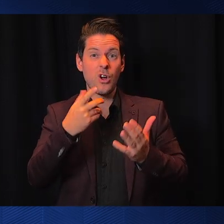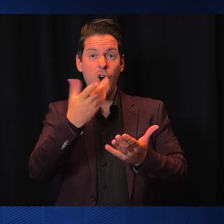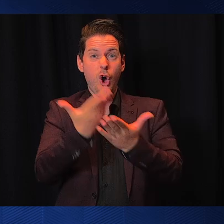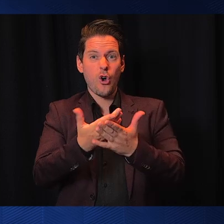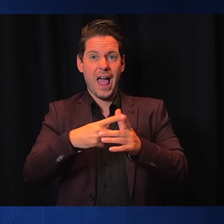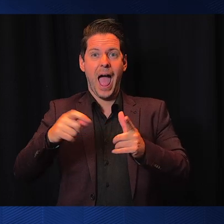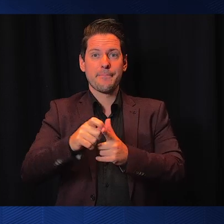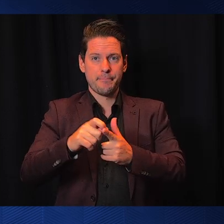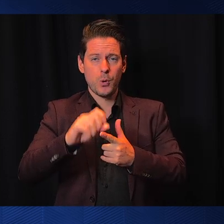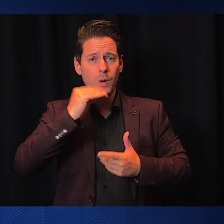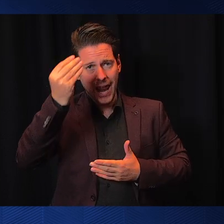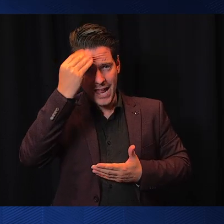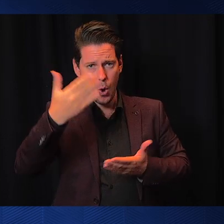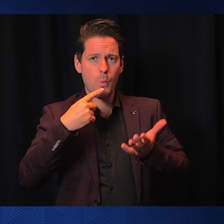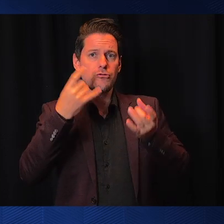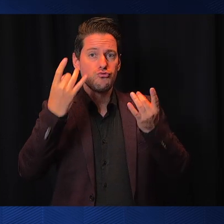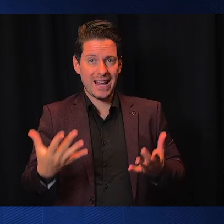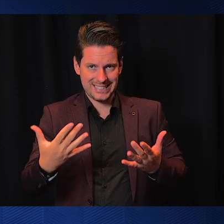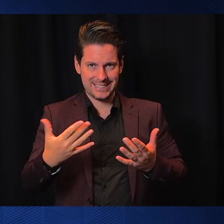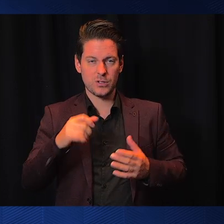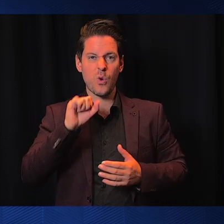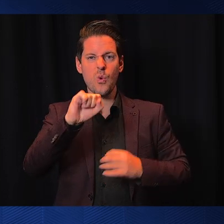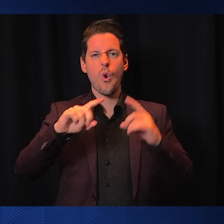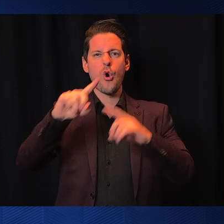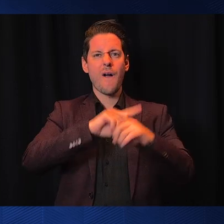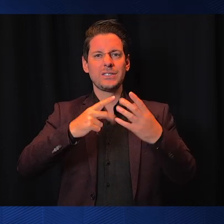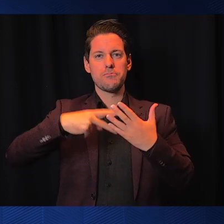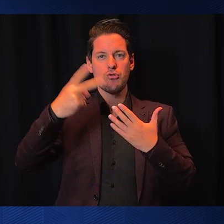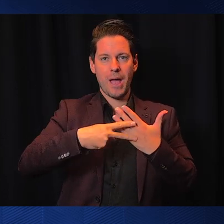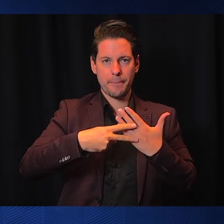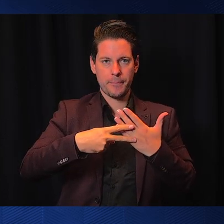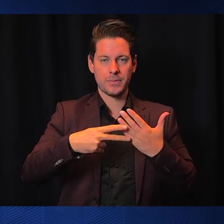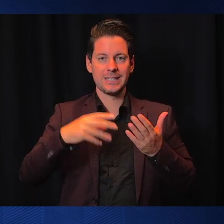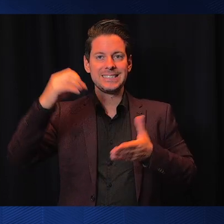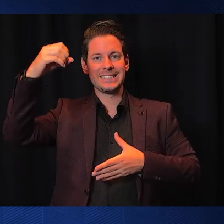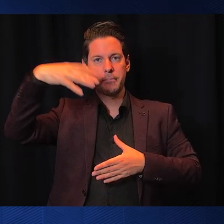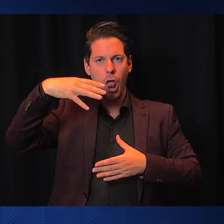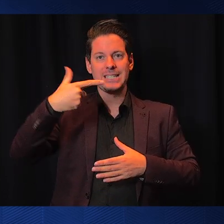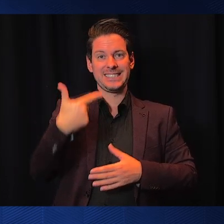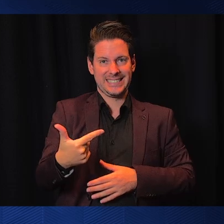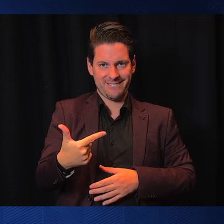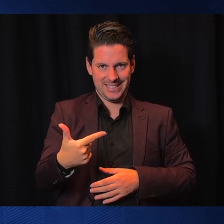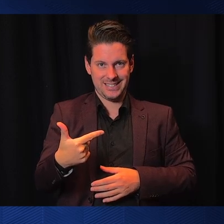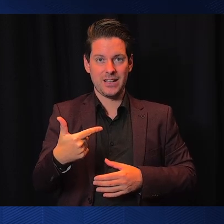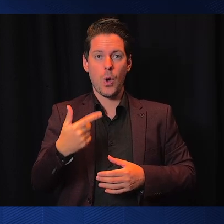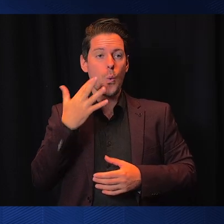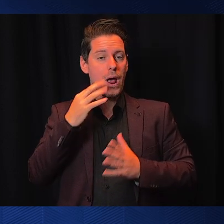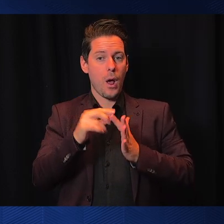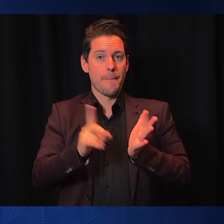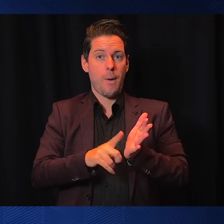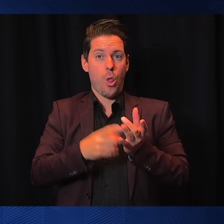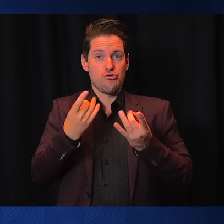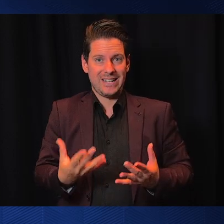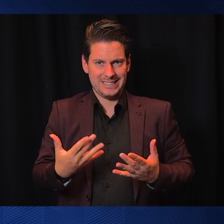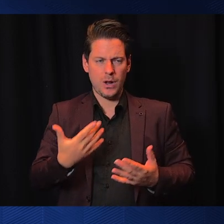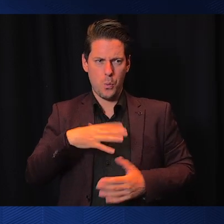I'll let you know when it comes up, but you can go into your conference program, find Spotlight 7, and when the poll comes up, we'd love to get some of